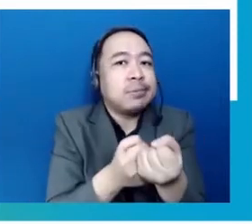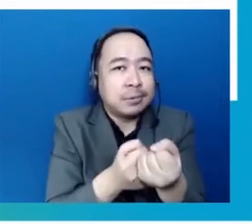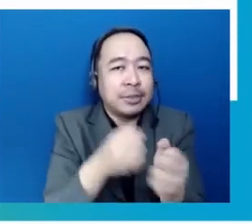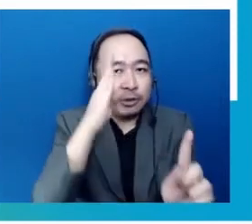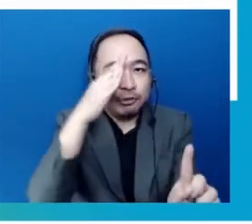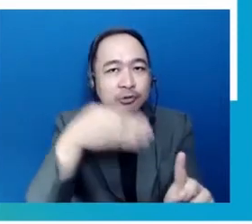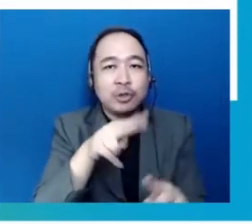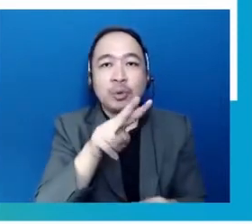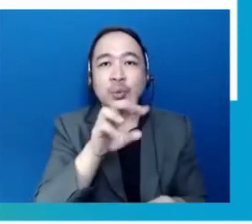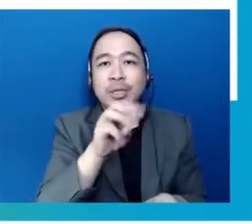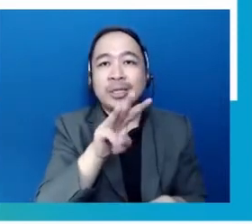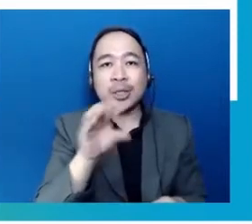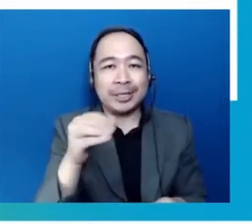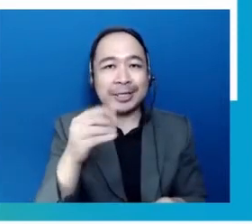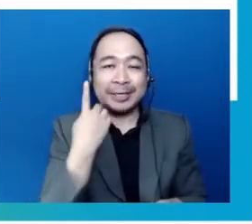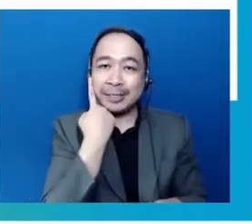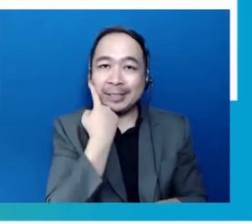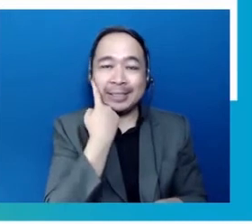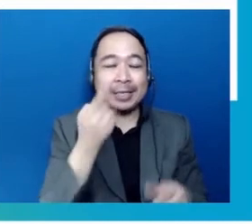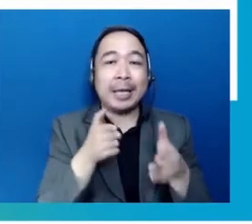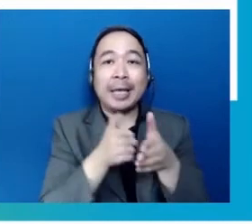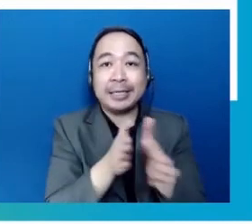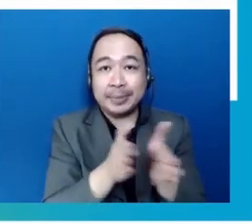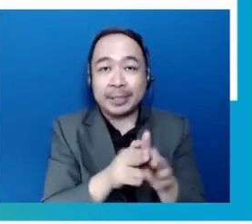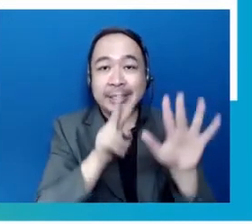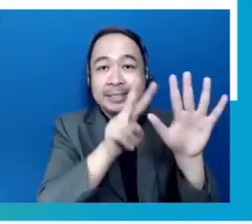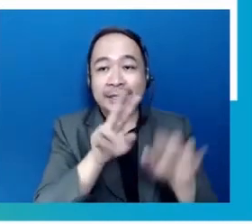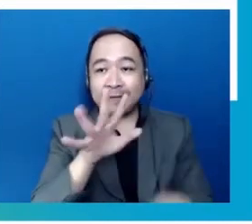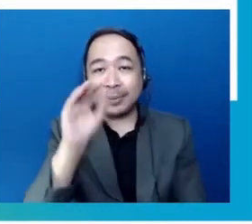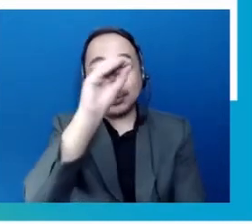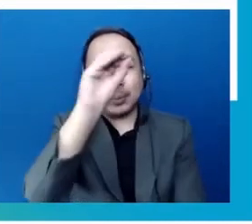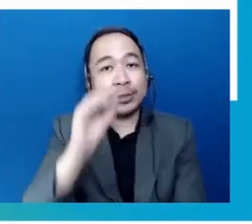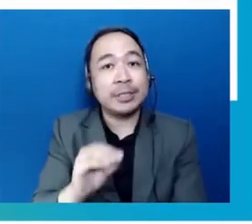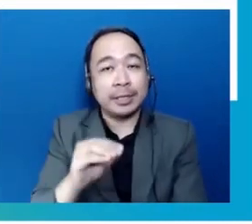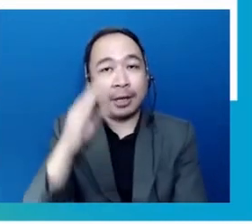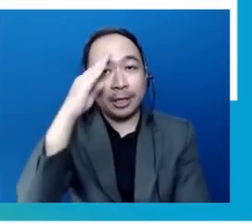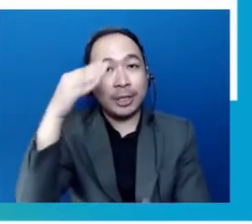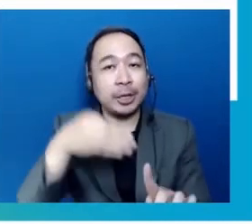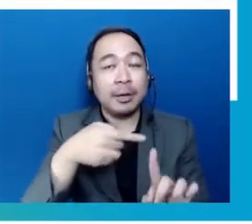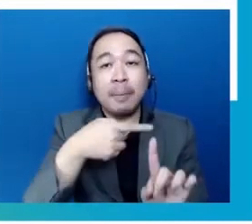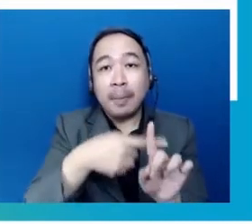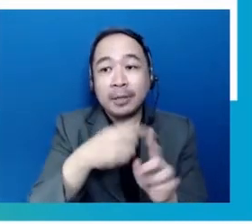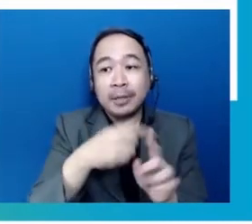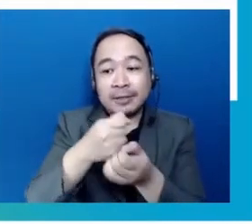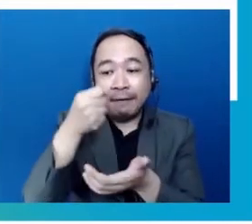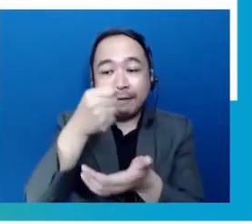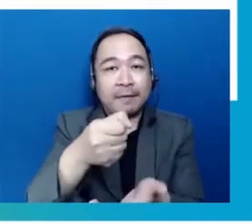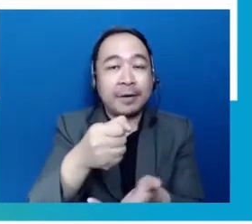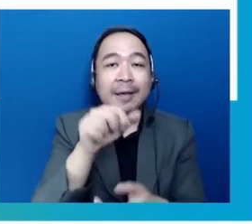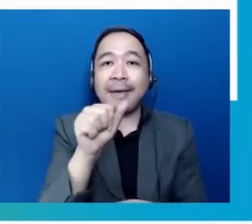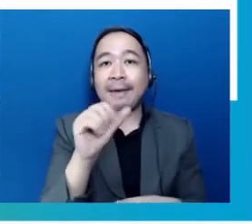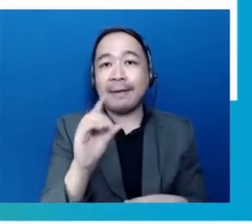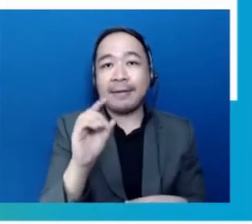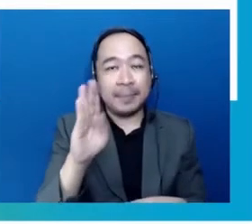I mentioned in the opening remark, a 75% target and 80 billion cumulative, you know, climate financing amount.